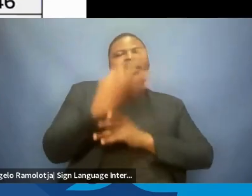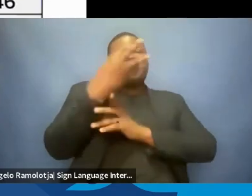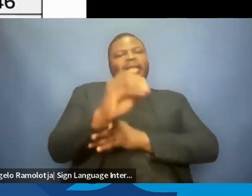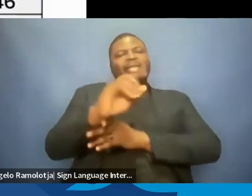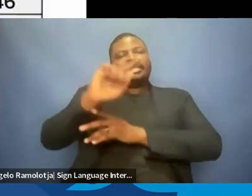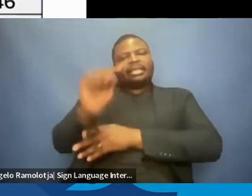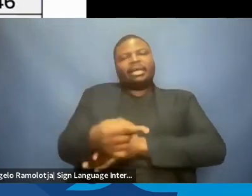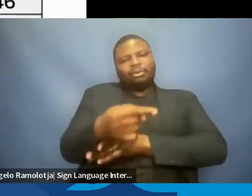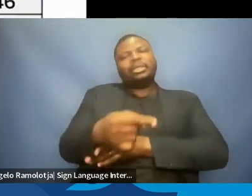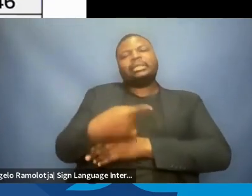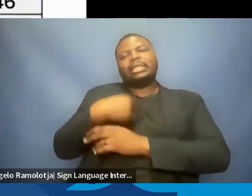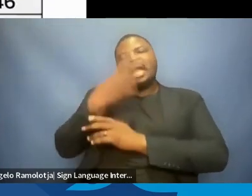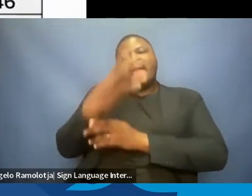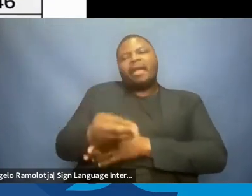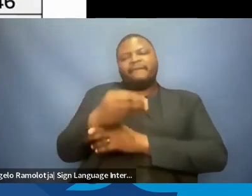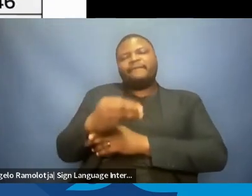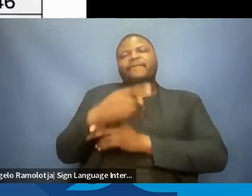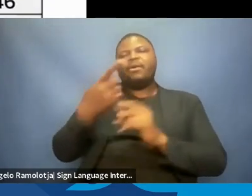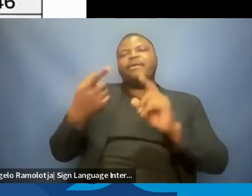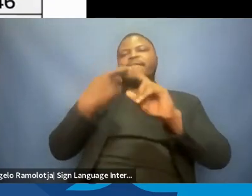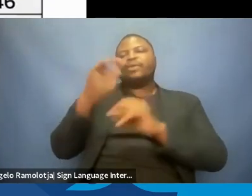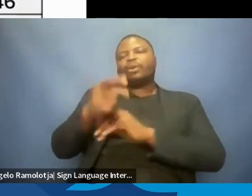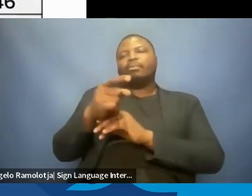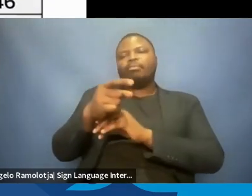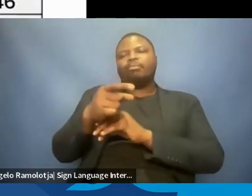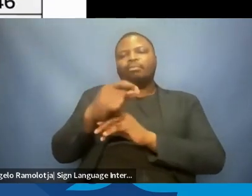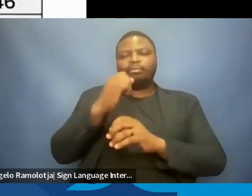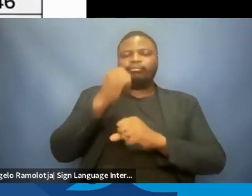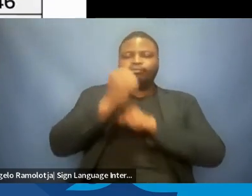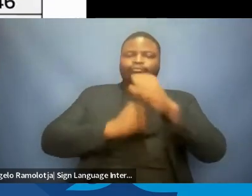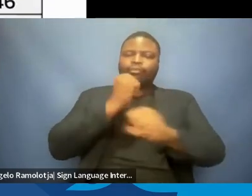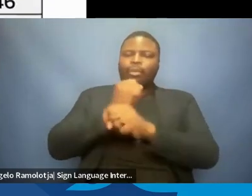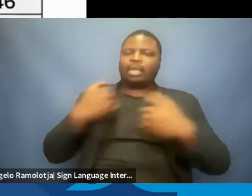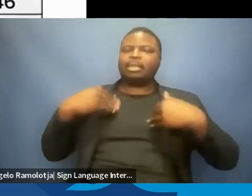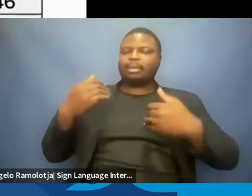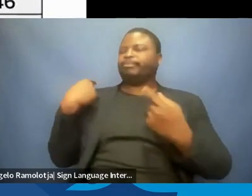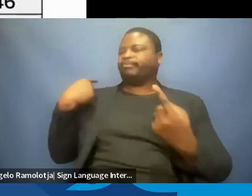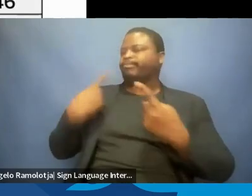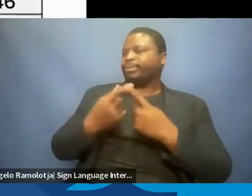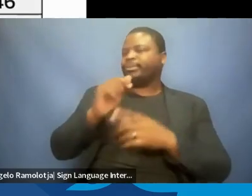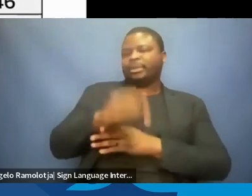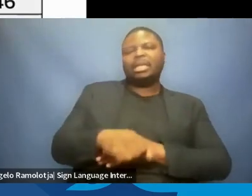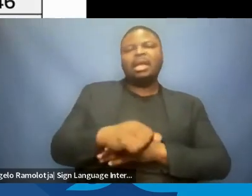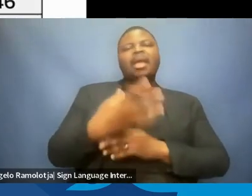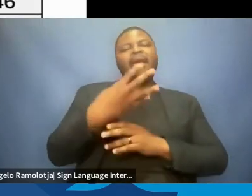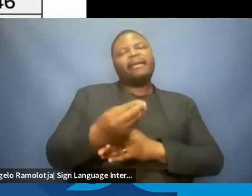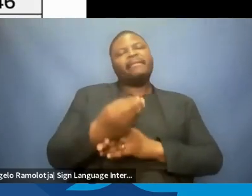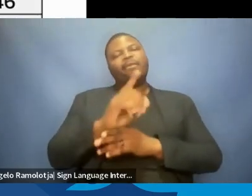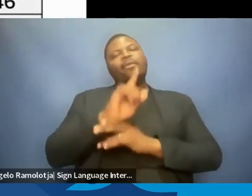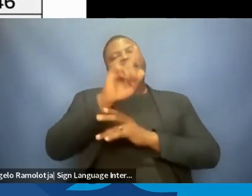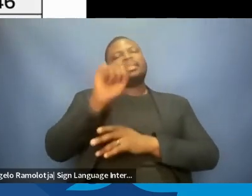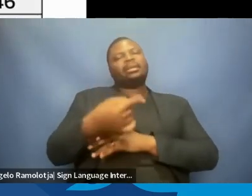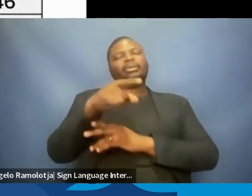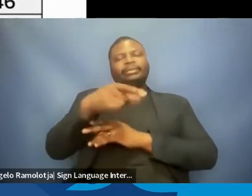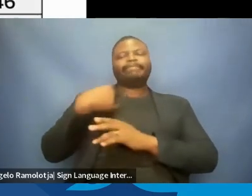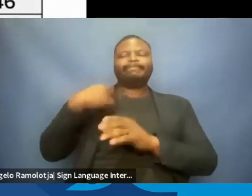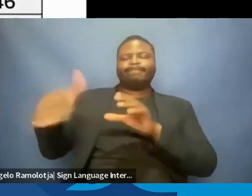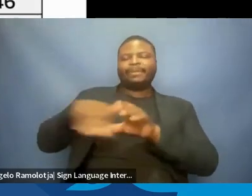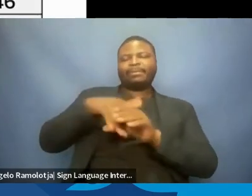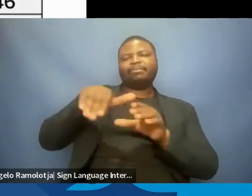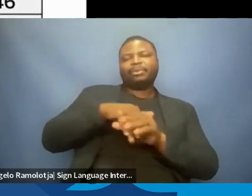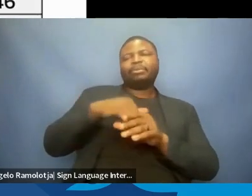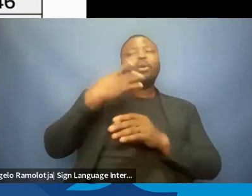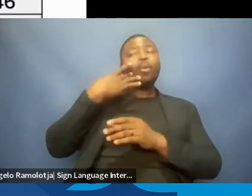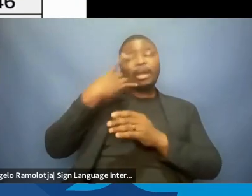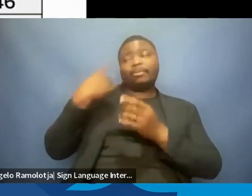population. Our NSP distribution and collection. So we've had more than 30,000 NSP visits over